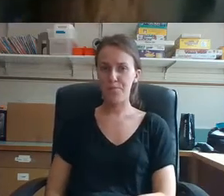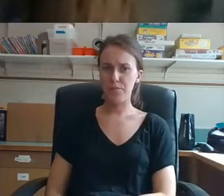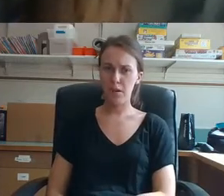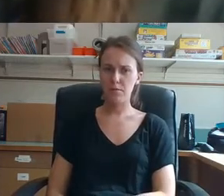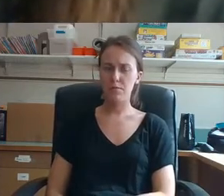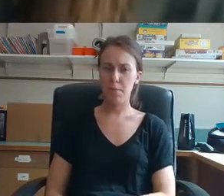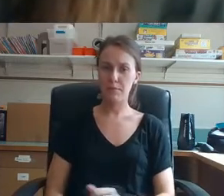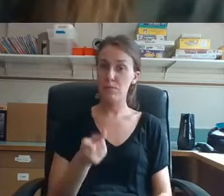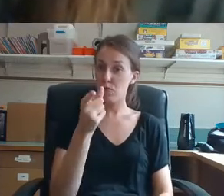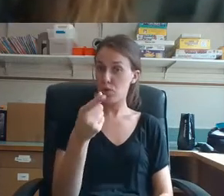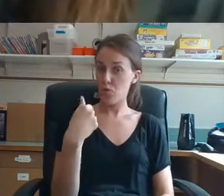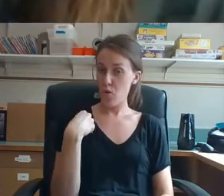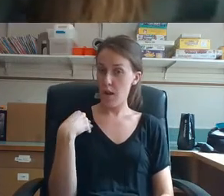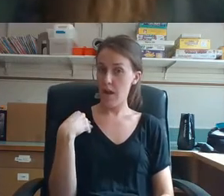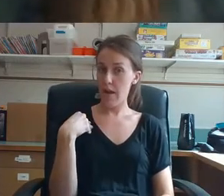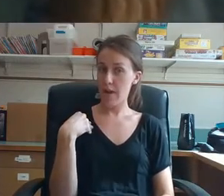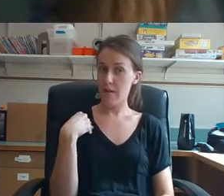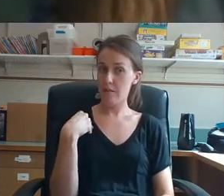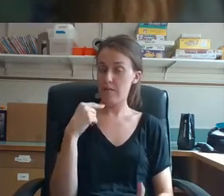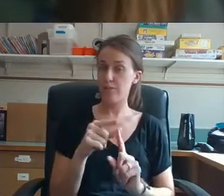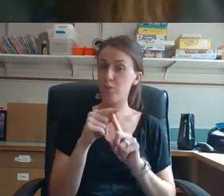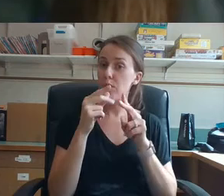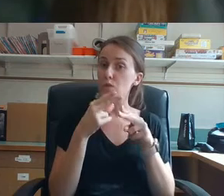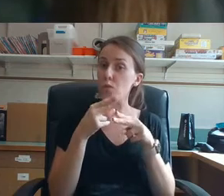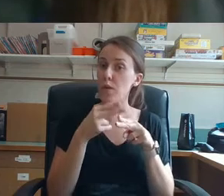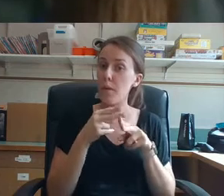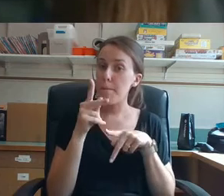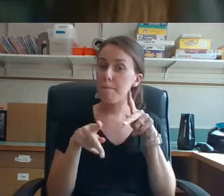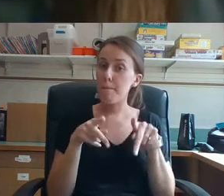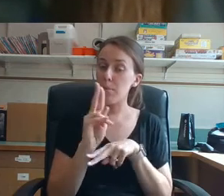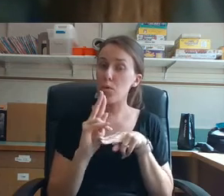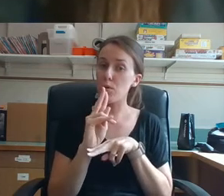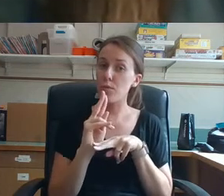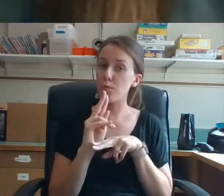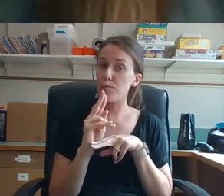Do you have a nickname at home? What do people call you?